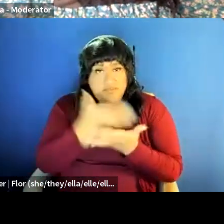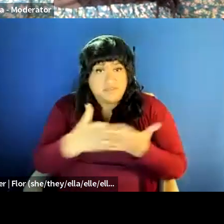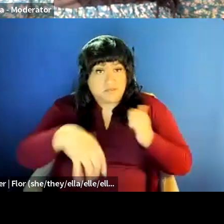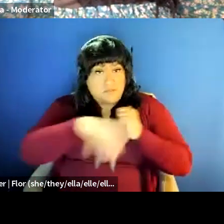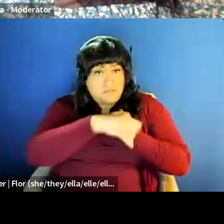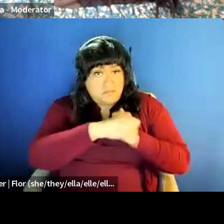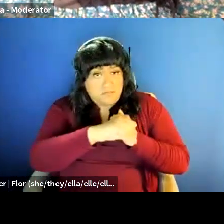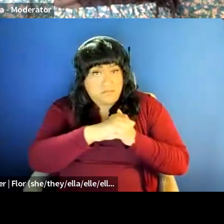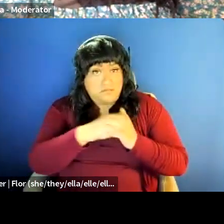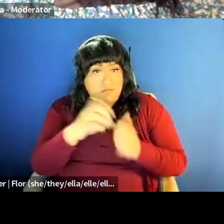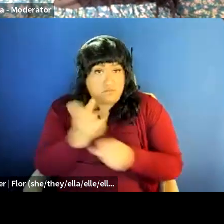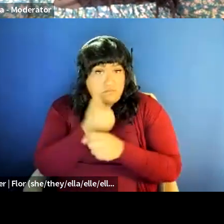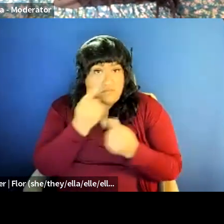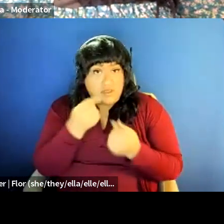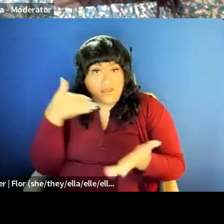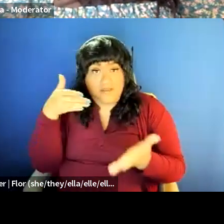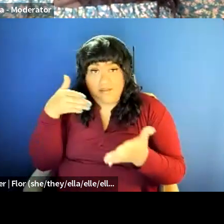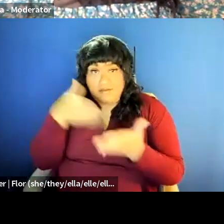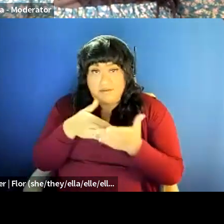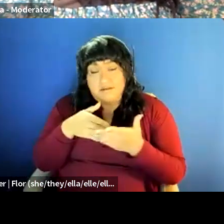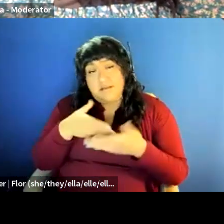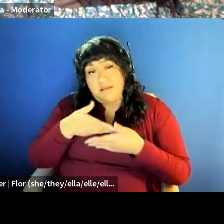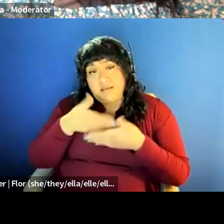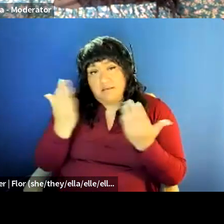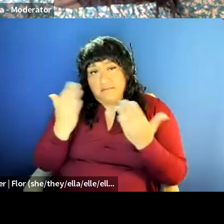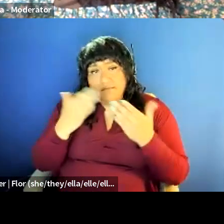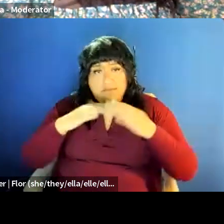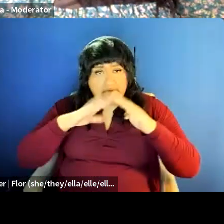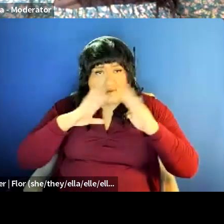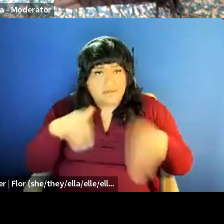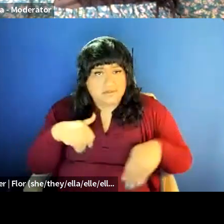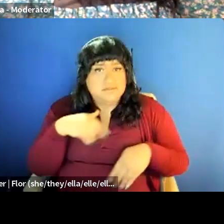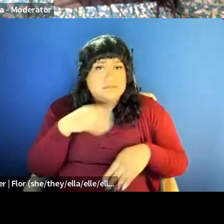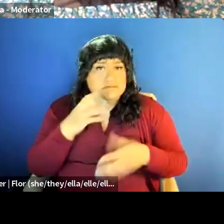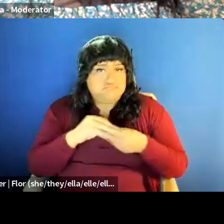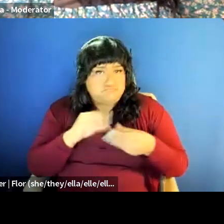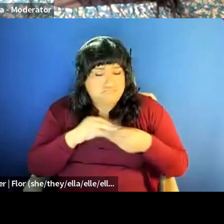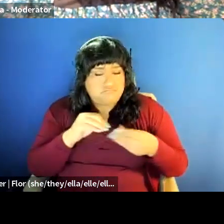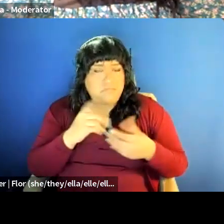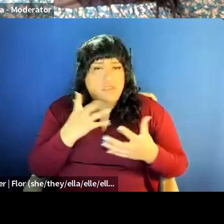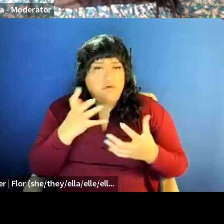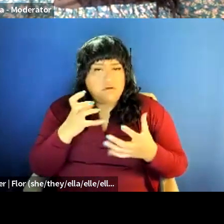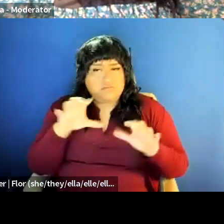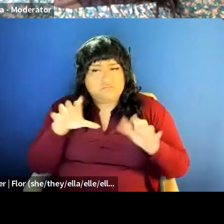the anti-unhoused sentiment. And I wanted to do something different from the lens of the unhoused, because I believe